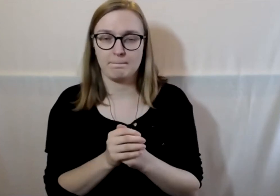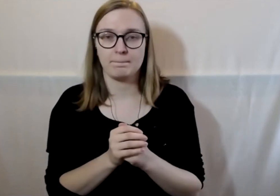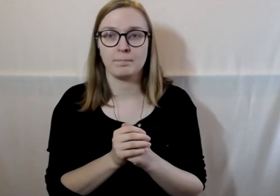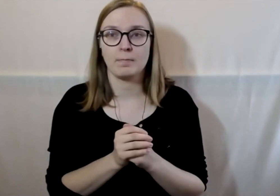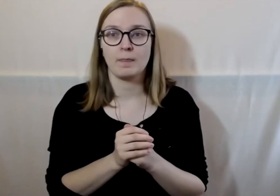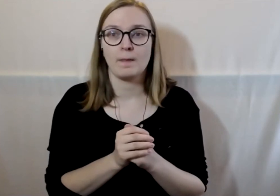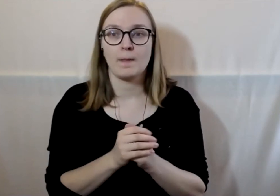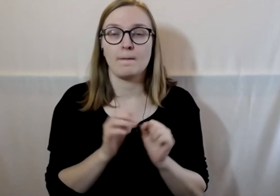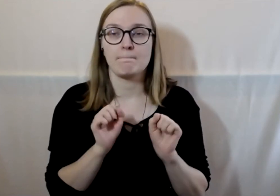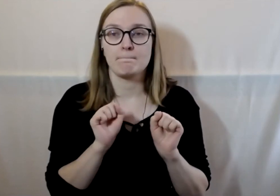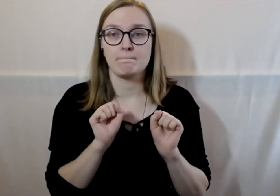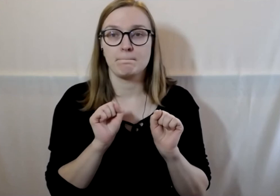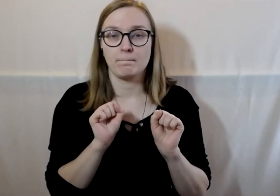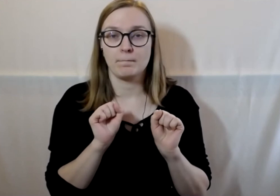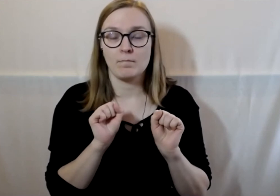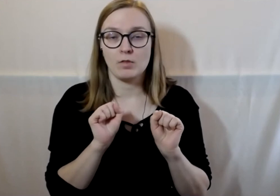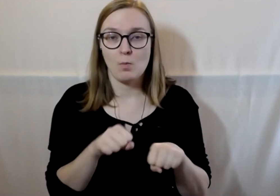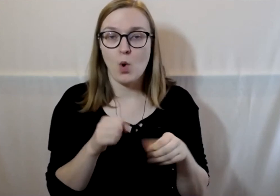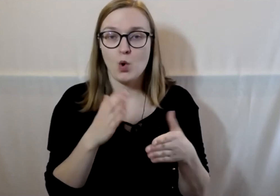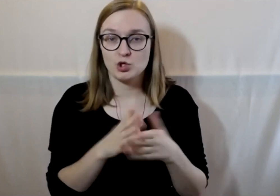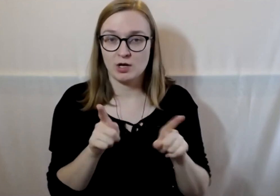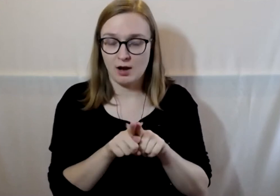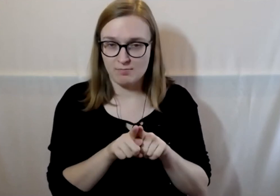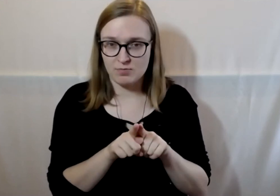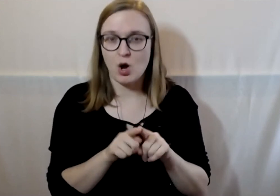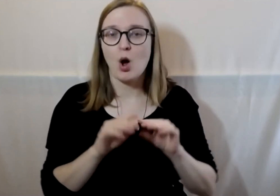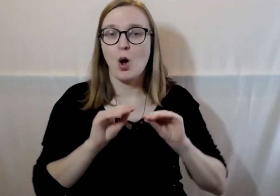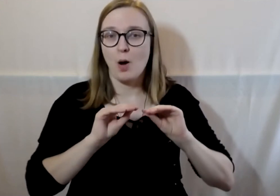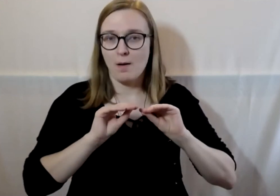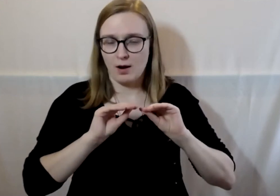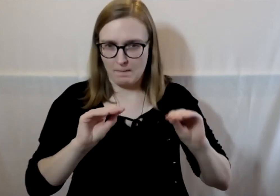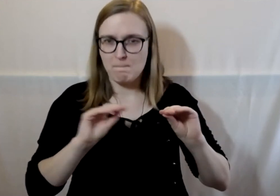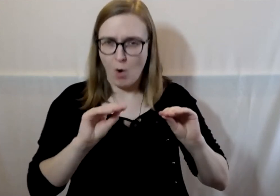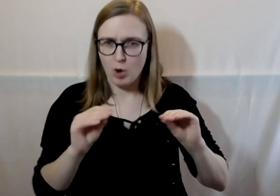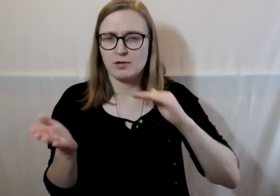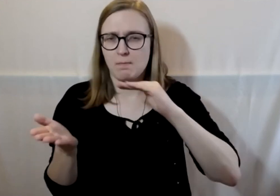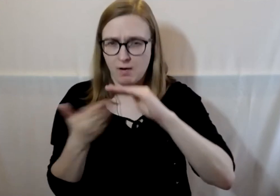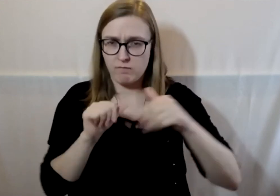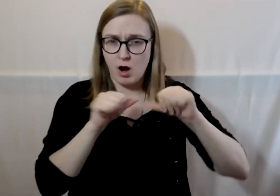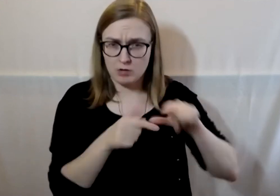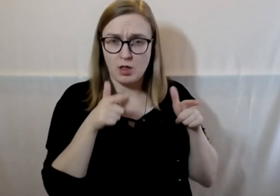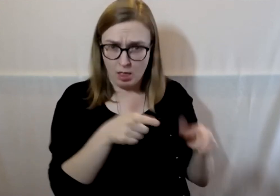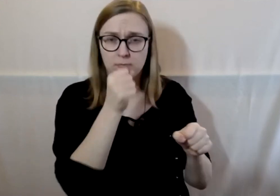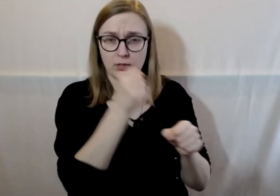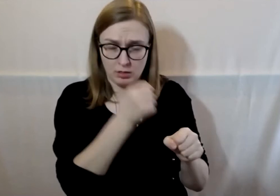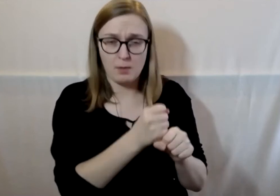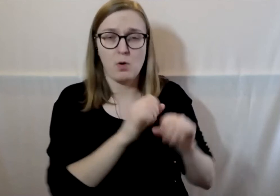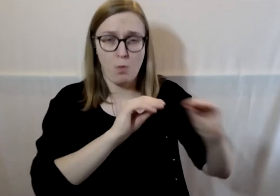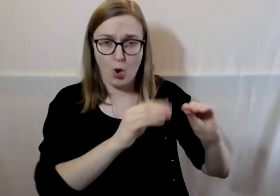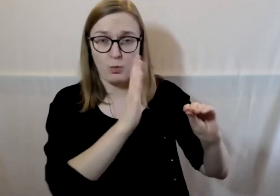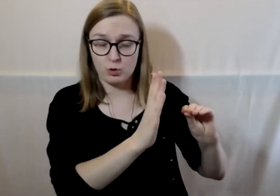or some situational, for example, for just one or another lesson and theme or some